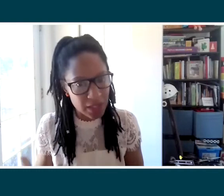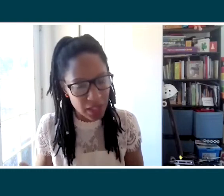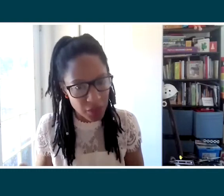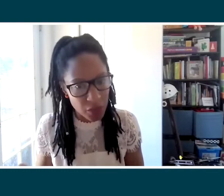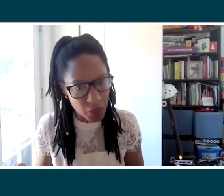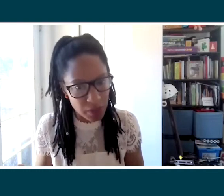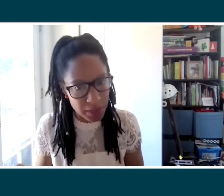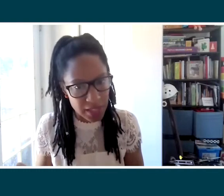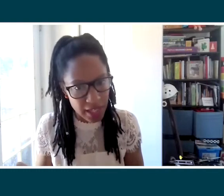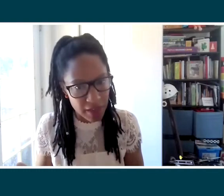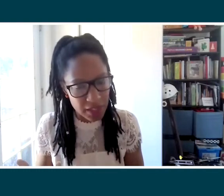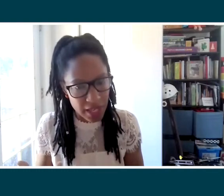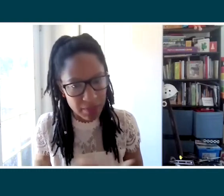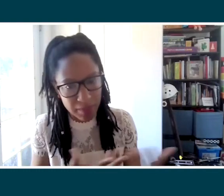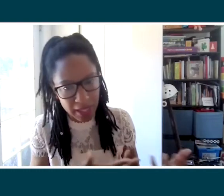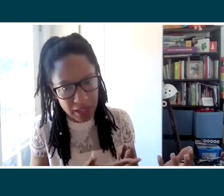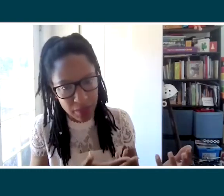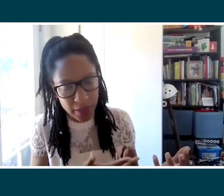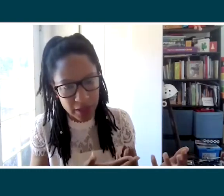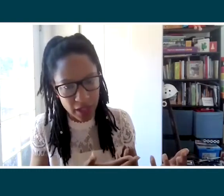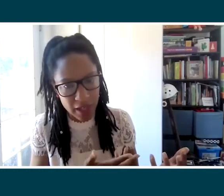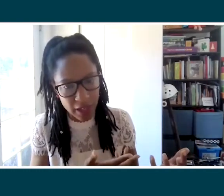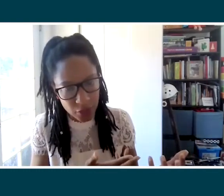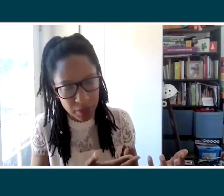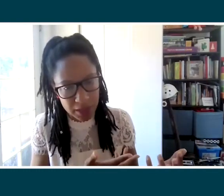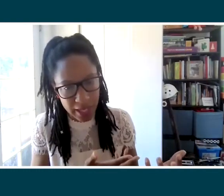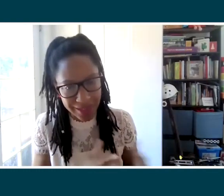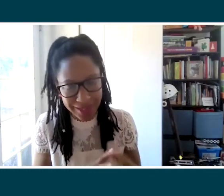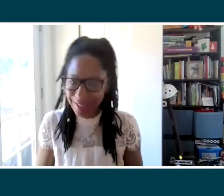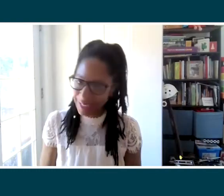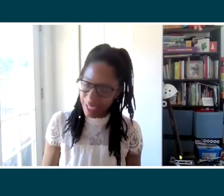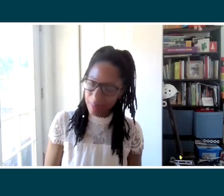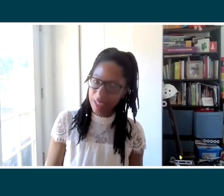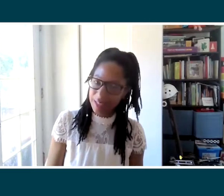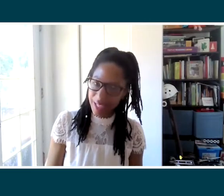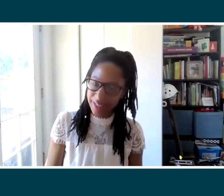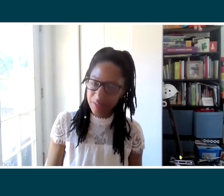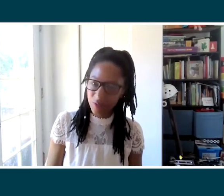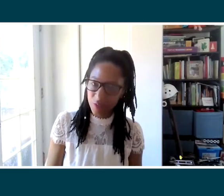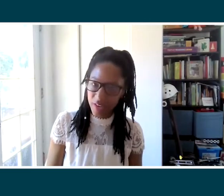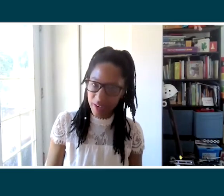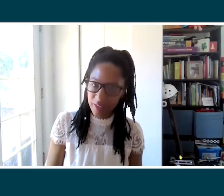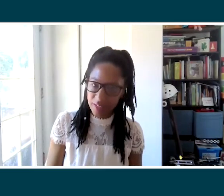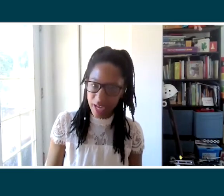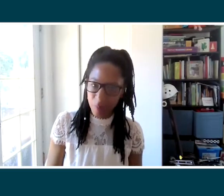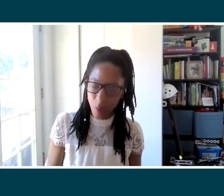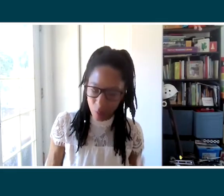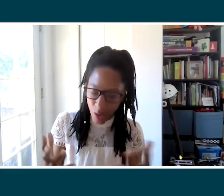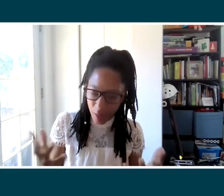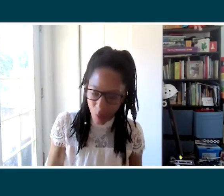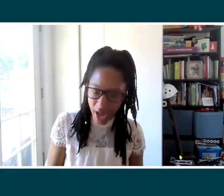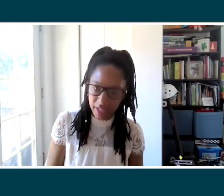woman who has to give 200% every time my contemporaries are giving 100%, I'm not gonna lie, it doesn't feel fair all the